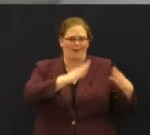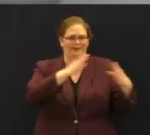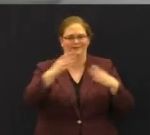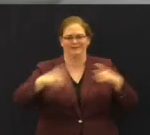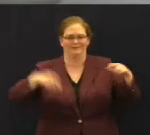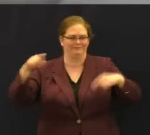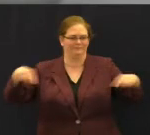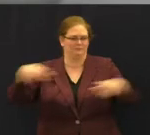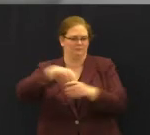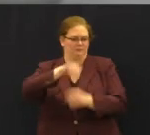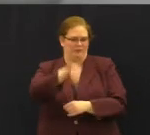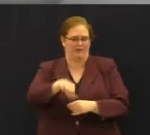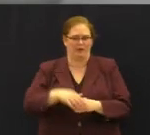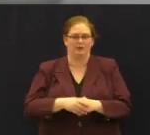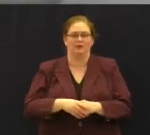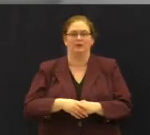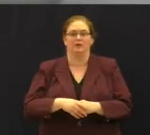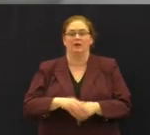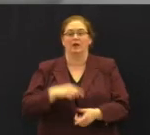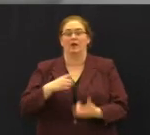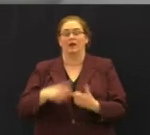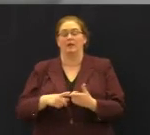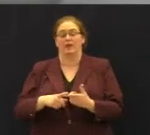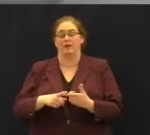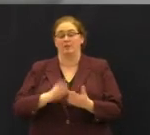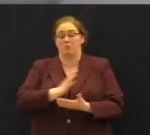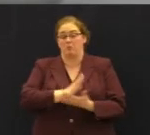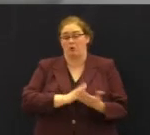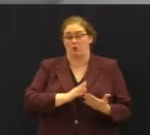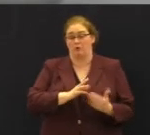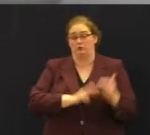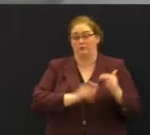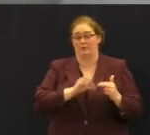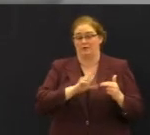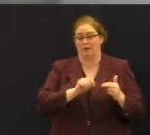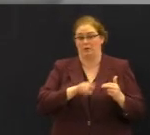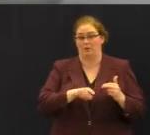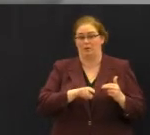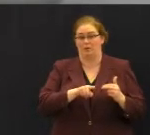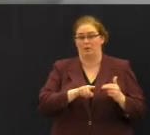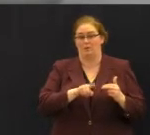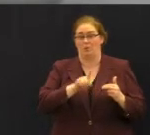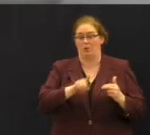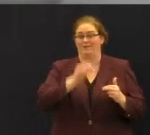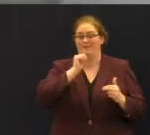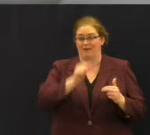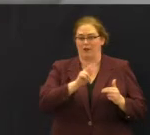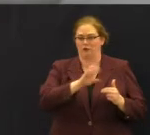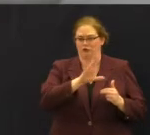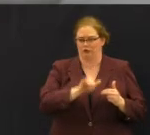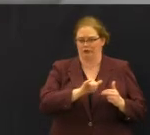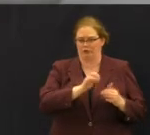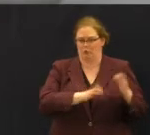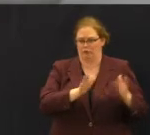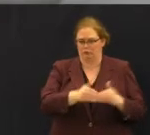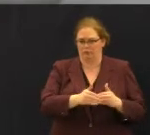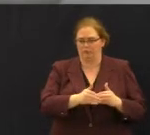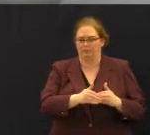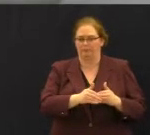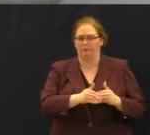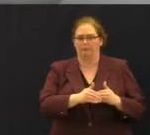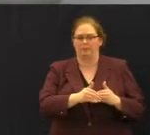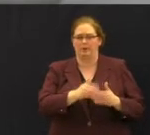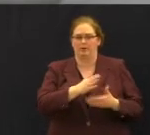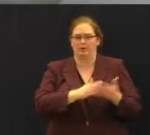miscellaneous spaces. And then the partial build-out of 1 non-jury courtroom and the